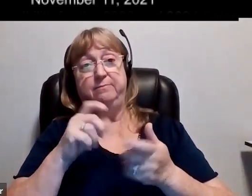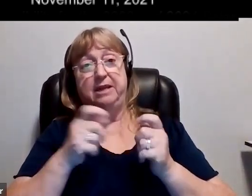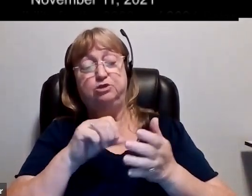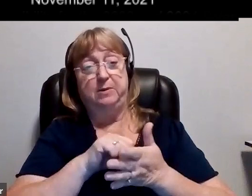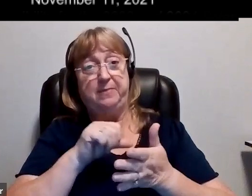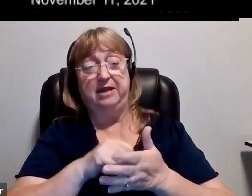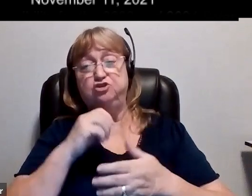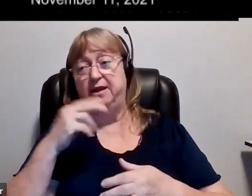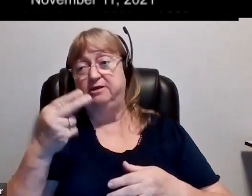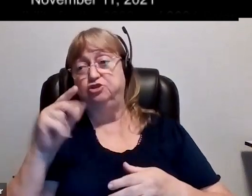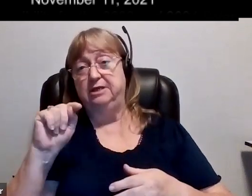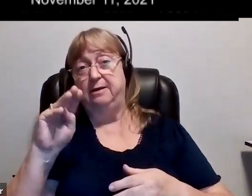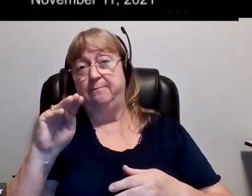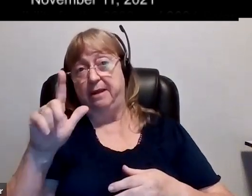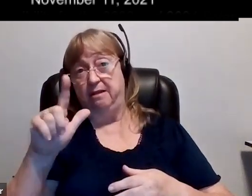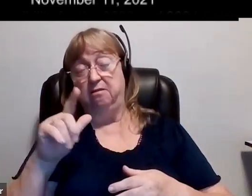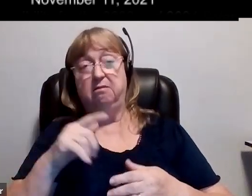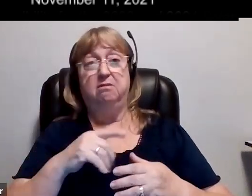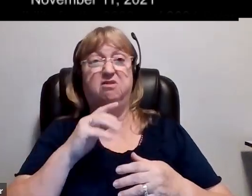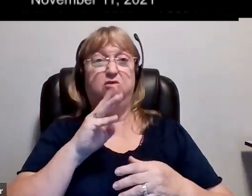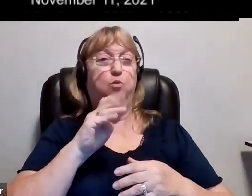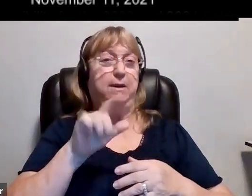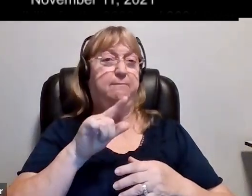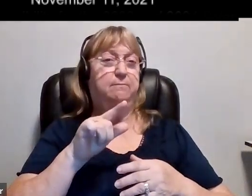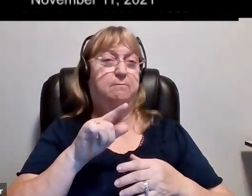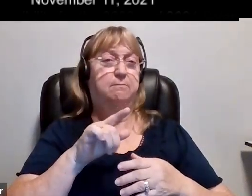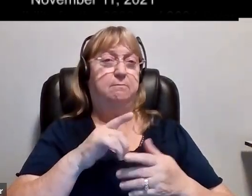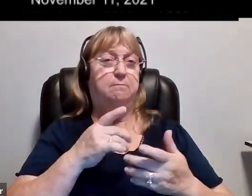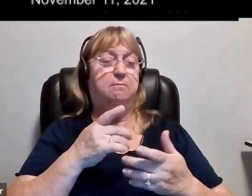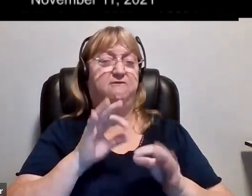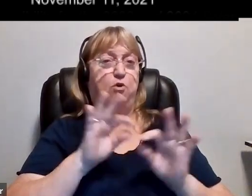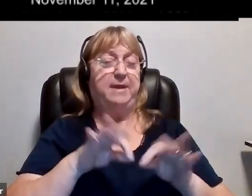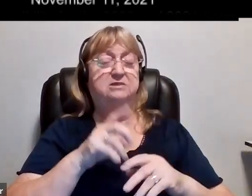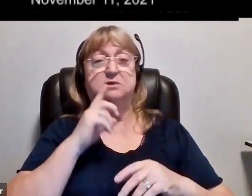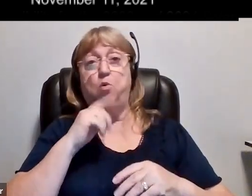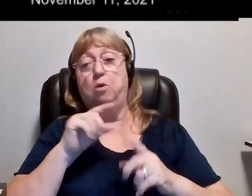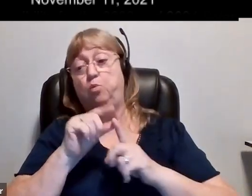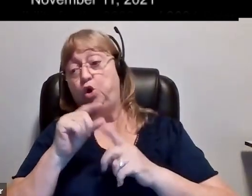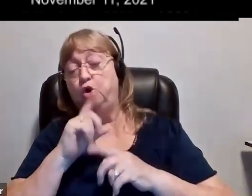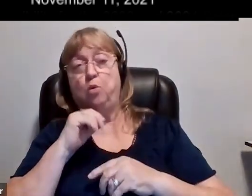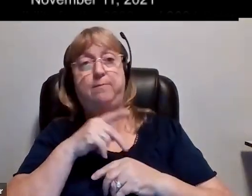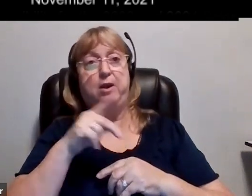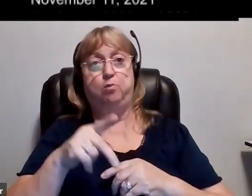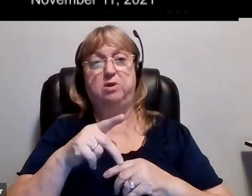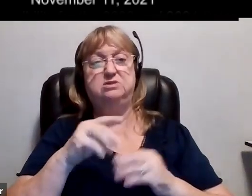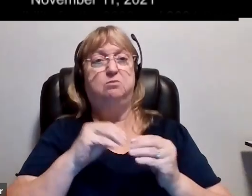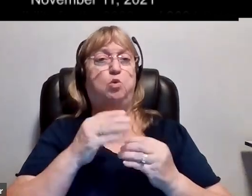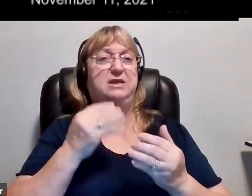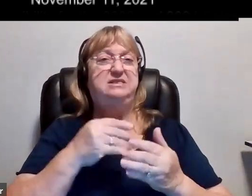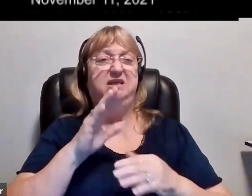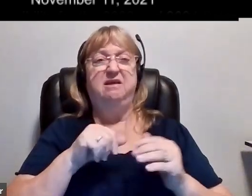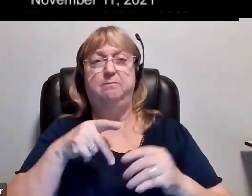web, for formatting. But even Word documents or PowerPoints are much easier to make accessible than